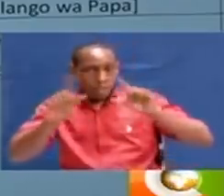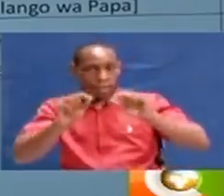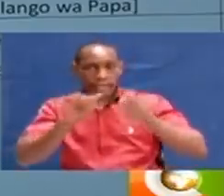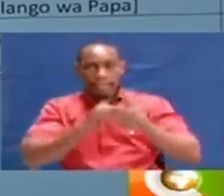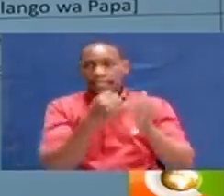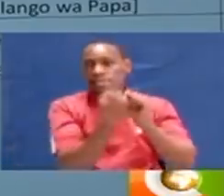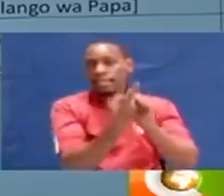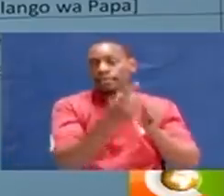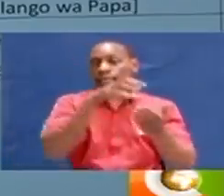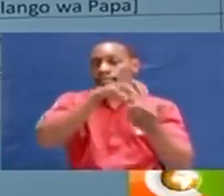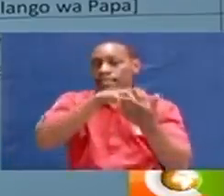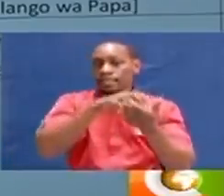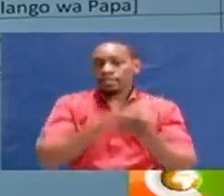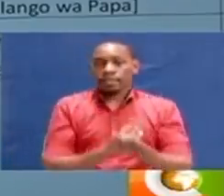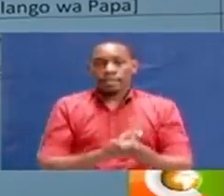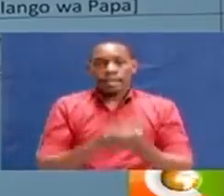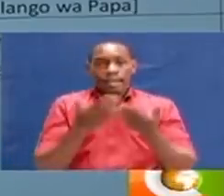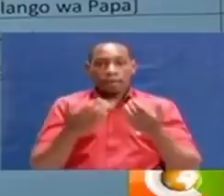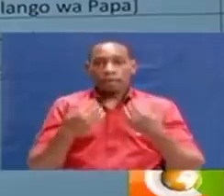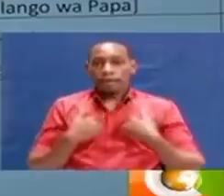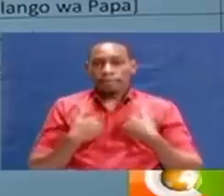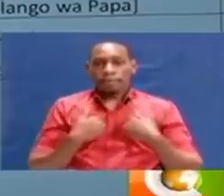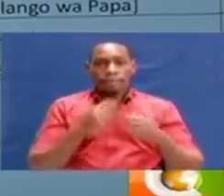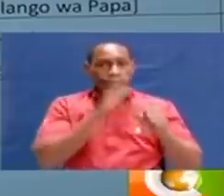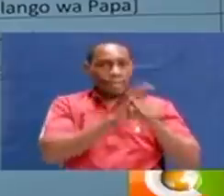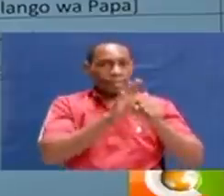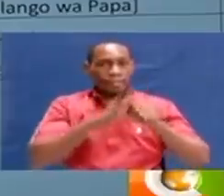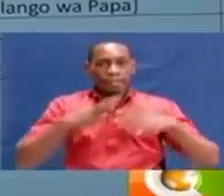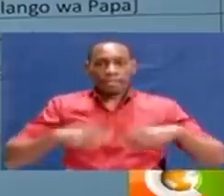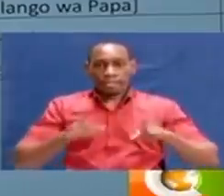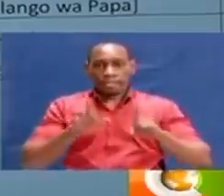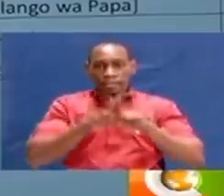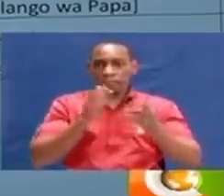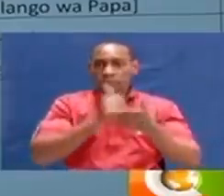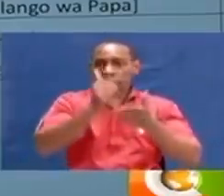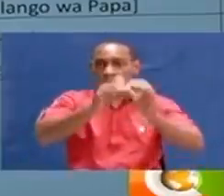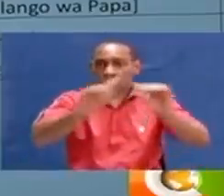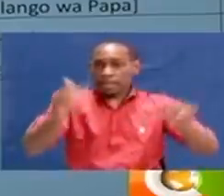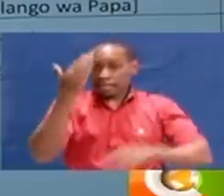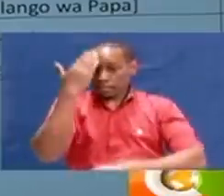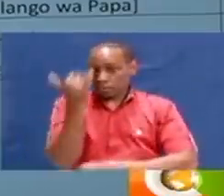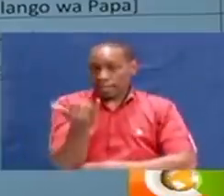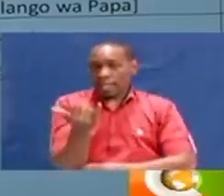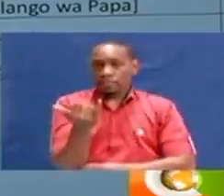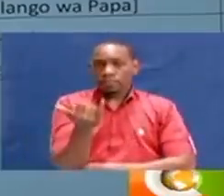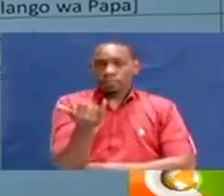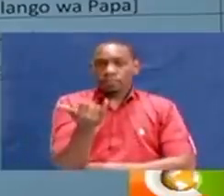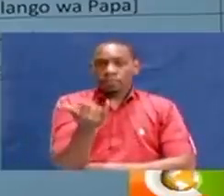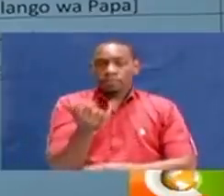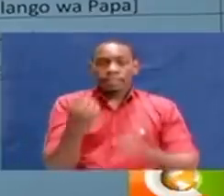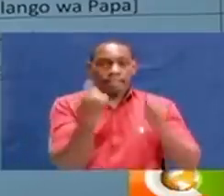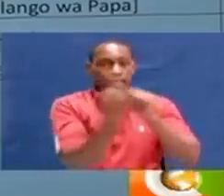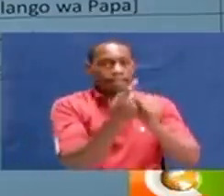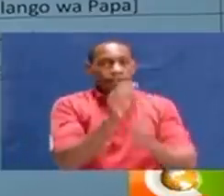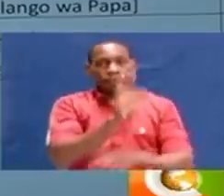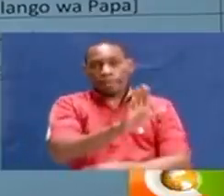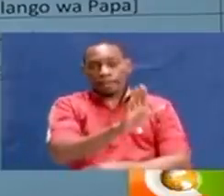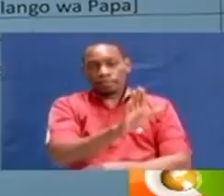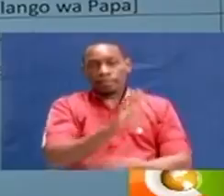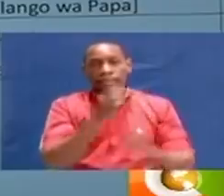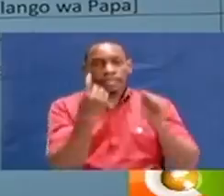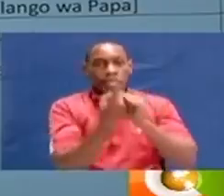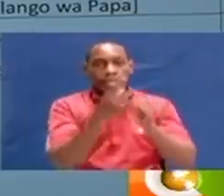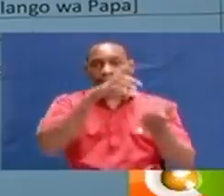cases, we have now got a lot of those people also in quarantine because of those 11 cases who are now